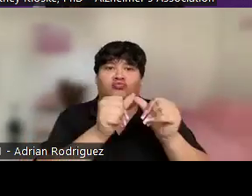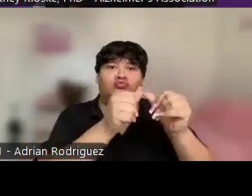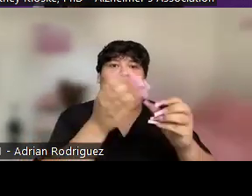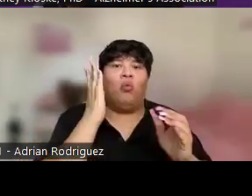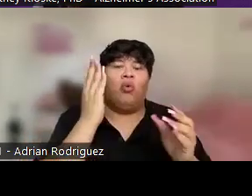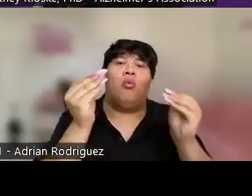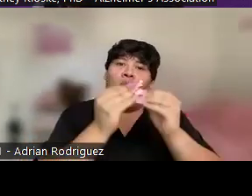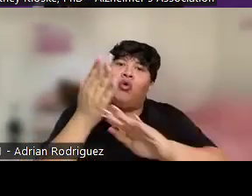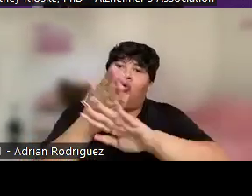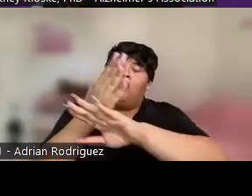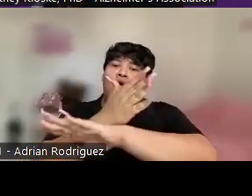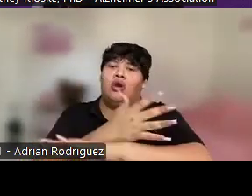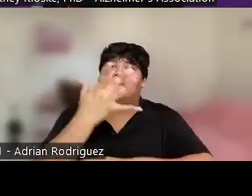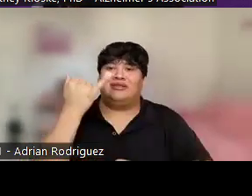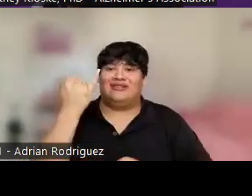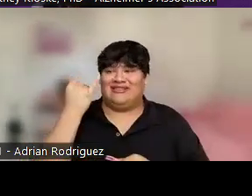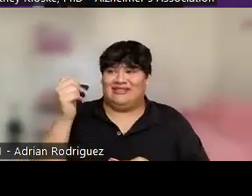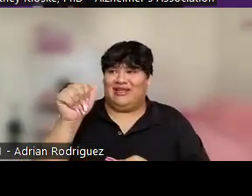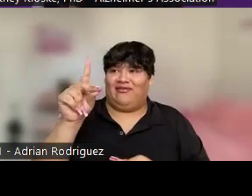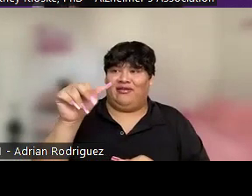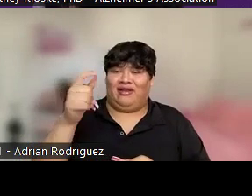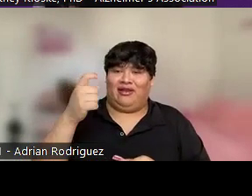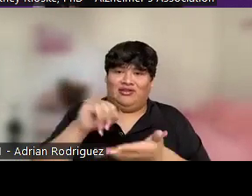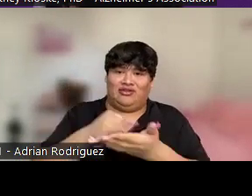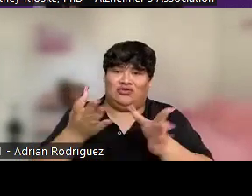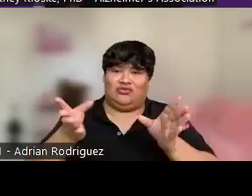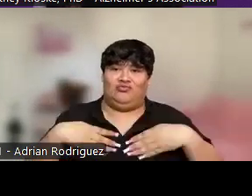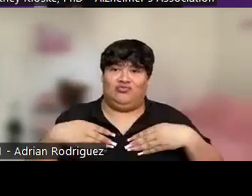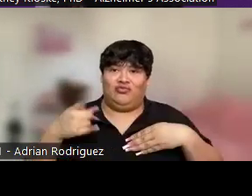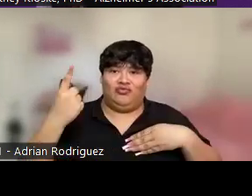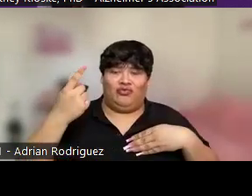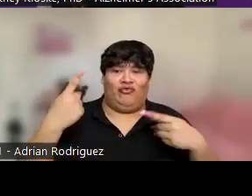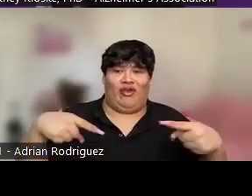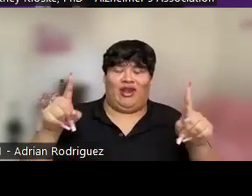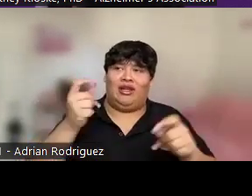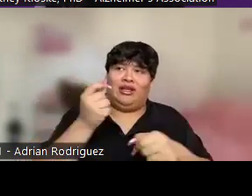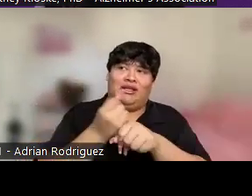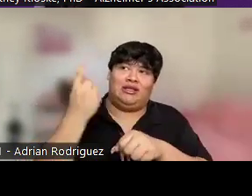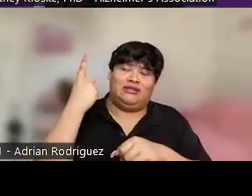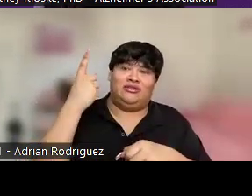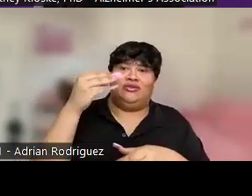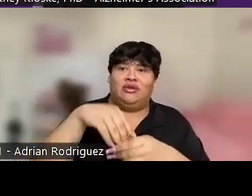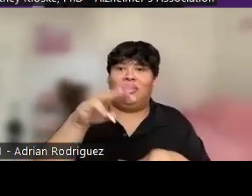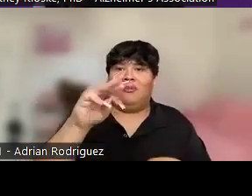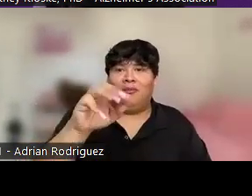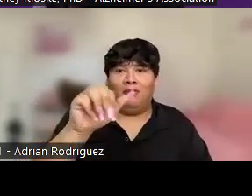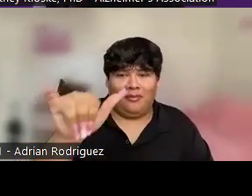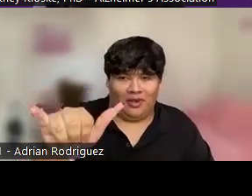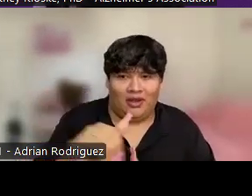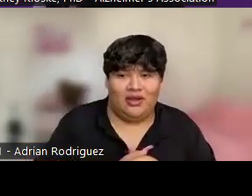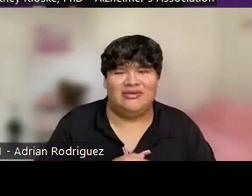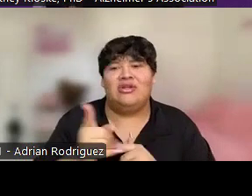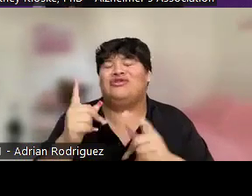progress since that first FDA-approved blood test came out earlier last year, or middle of last year. So this is